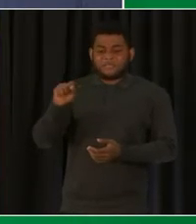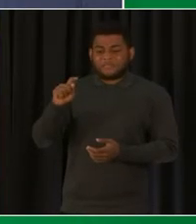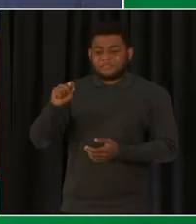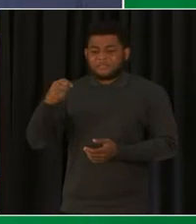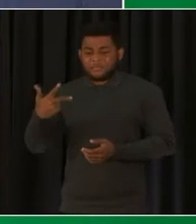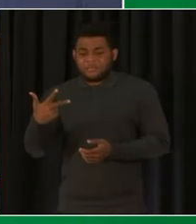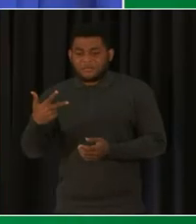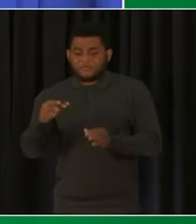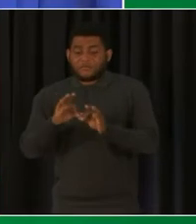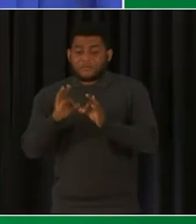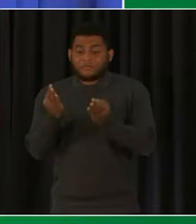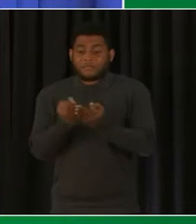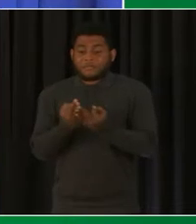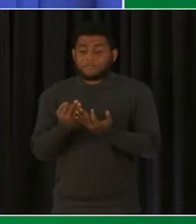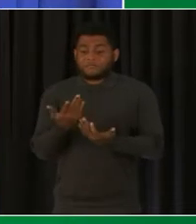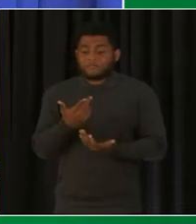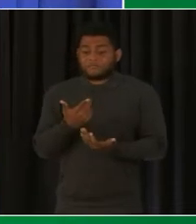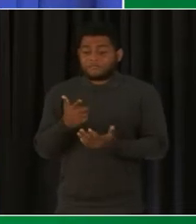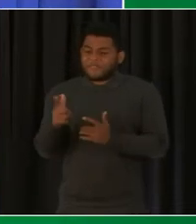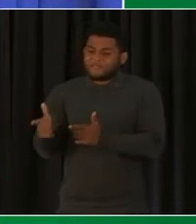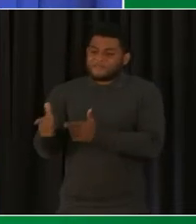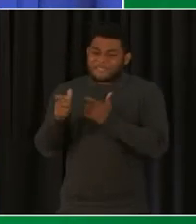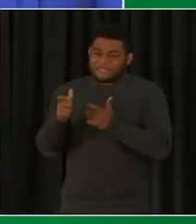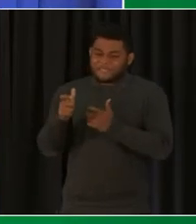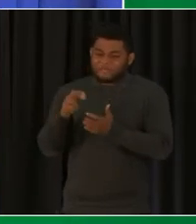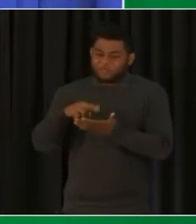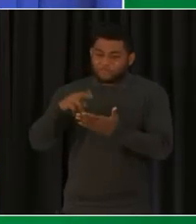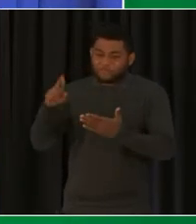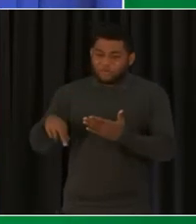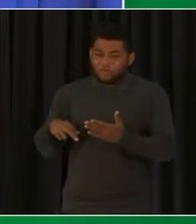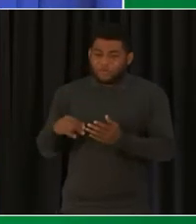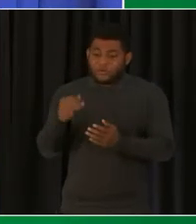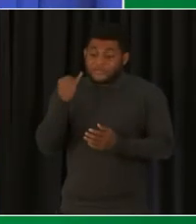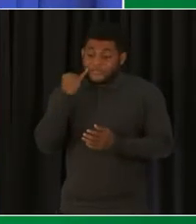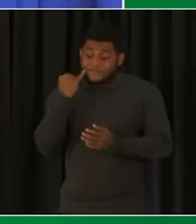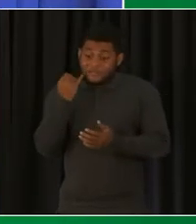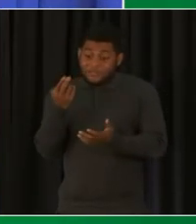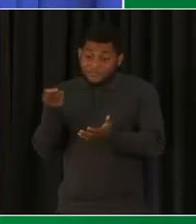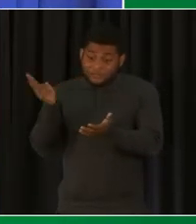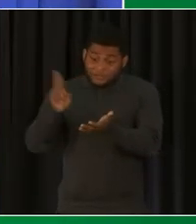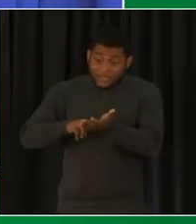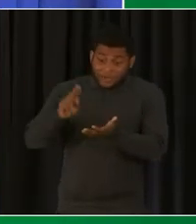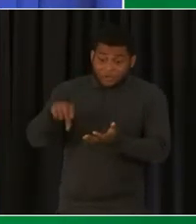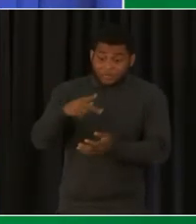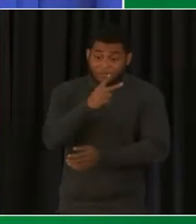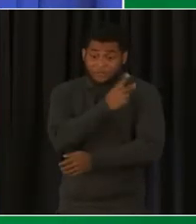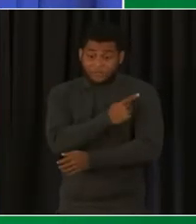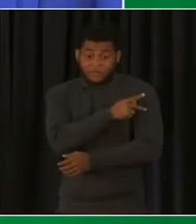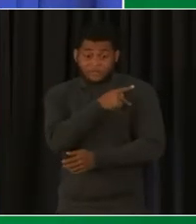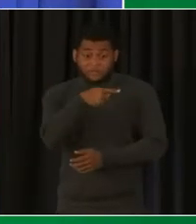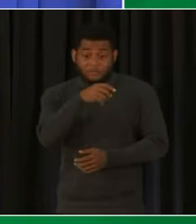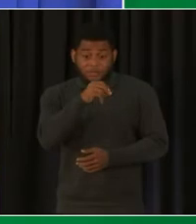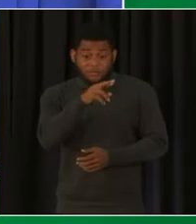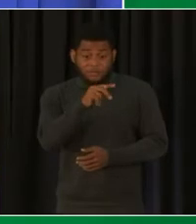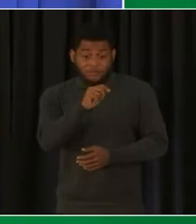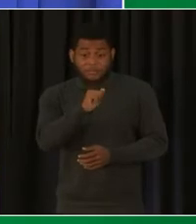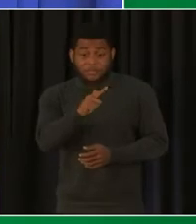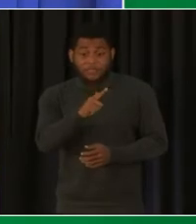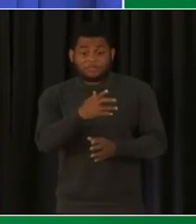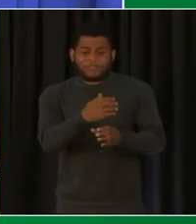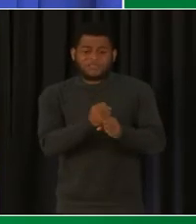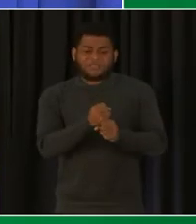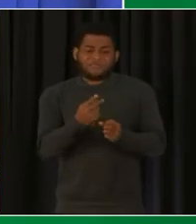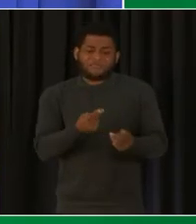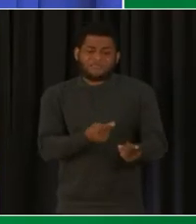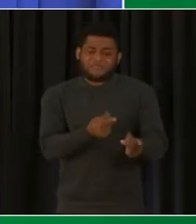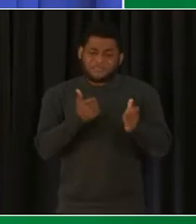get results super fast. So if you've signed up, in the portal and you're getting the automatic alert,